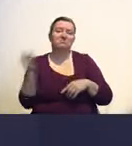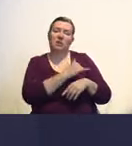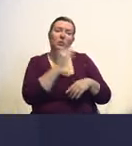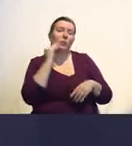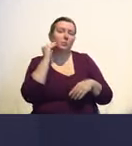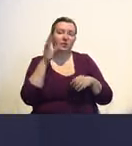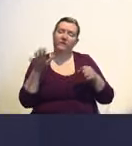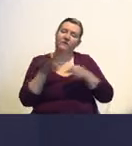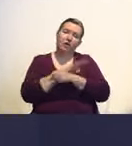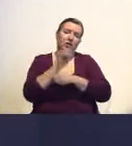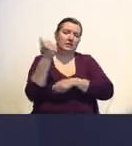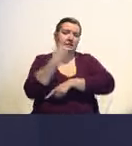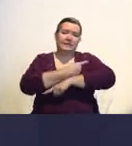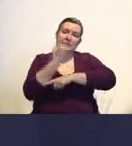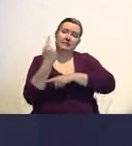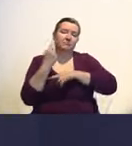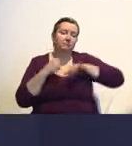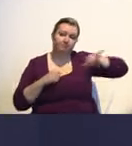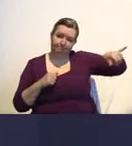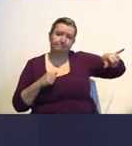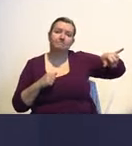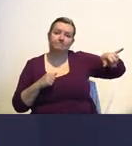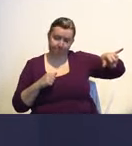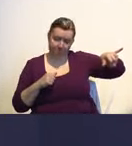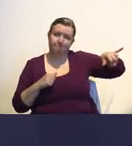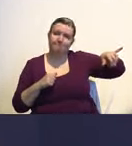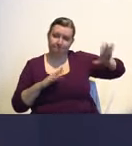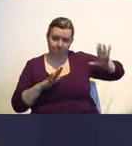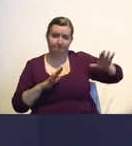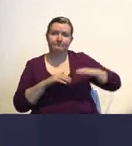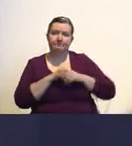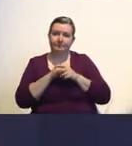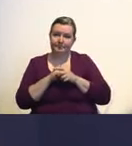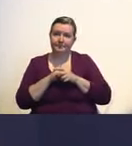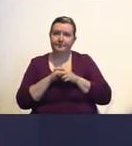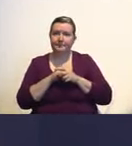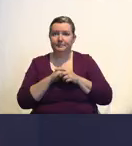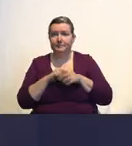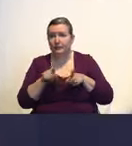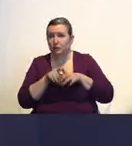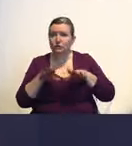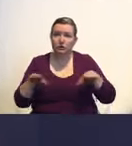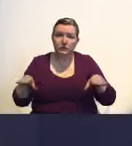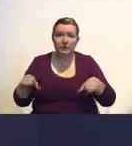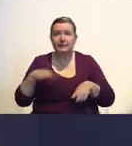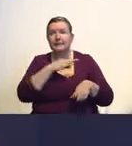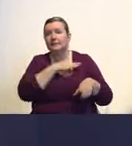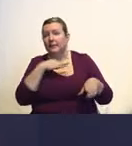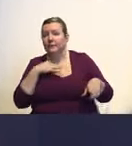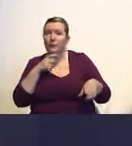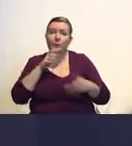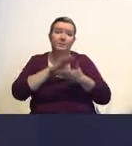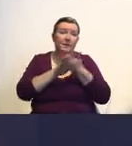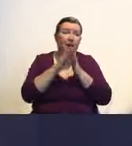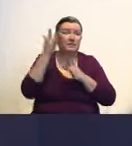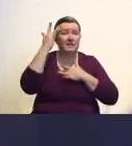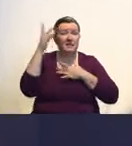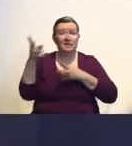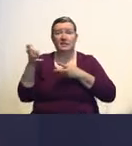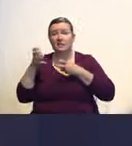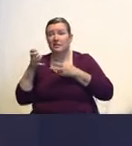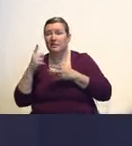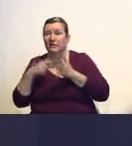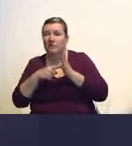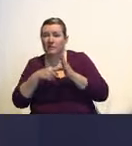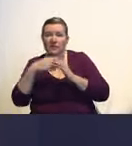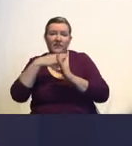and isolation. Additionally, the department recommends that children or staff who become ill with symptoms consistent